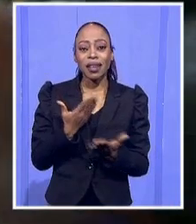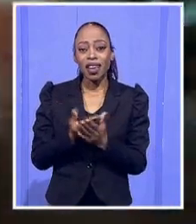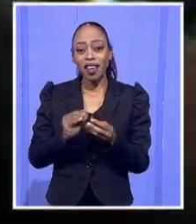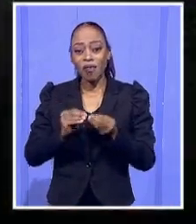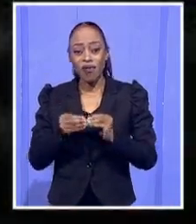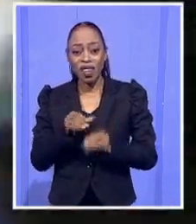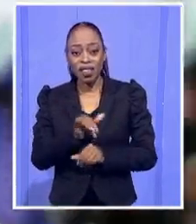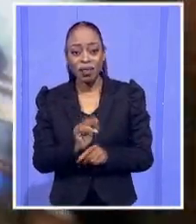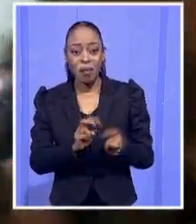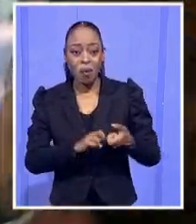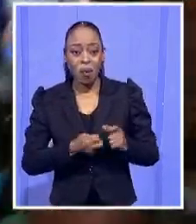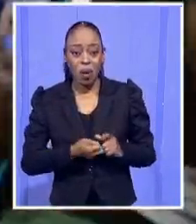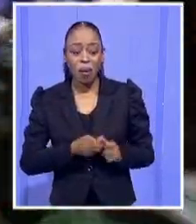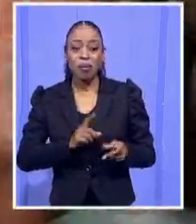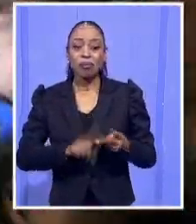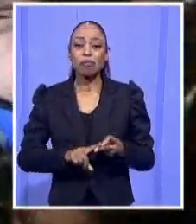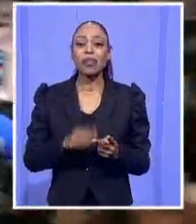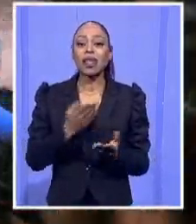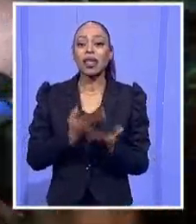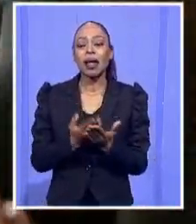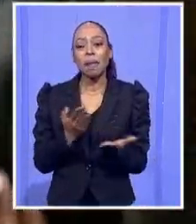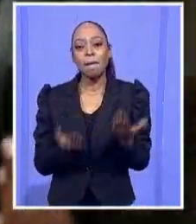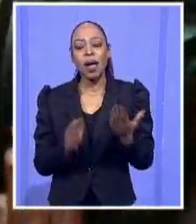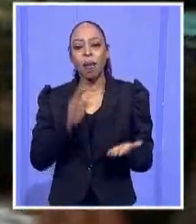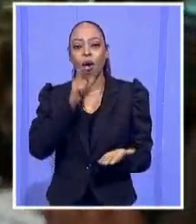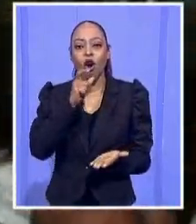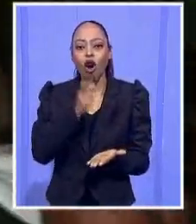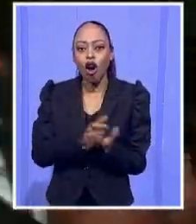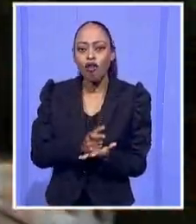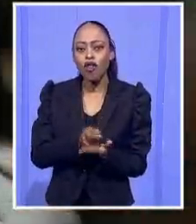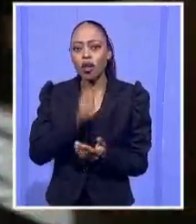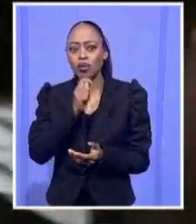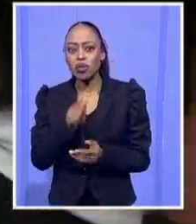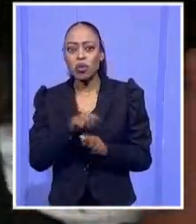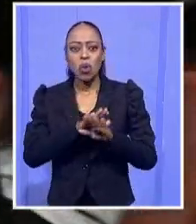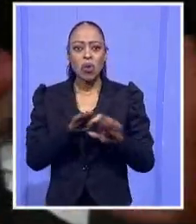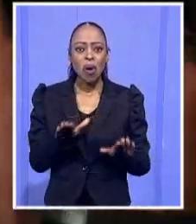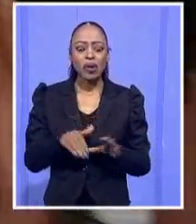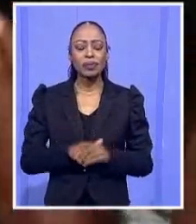and are you able to maybe verify some of these reports for us?